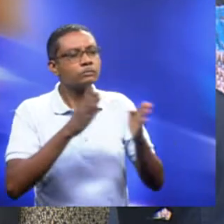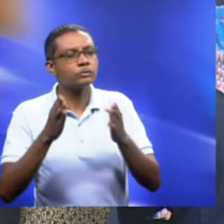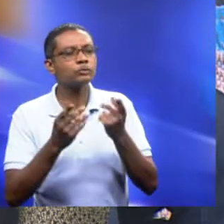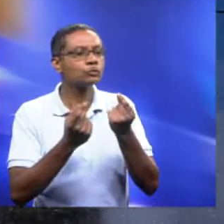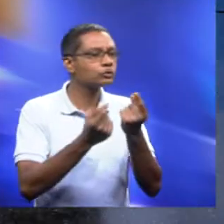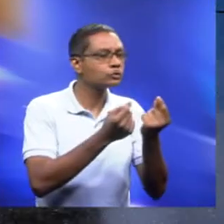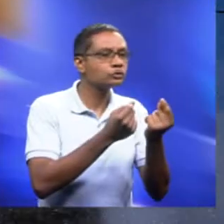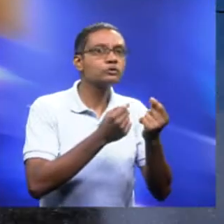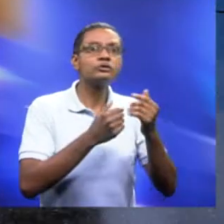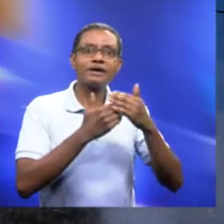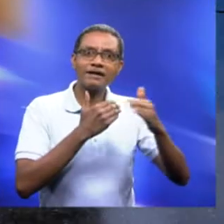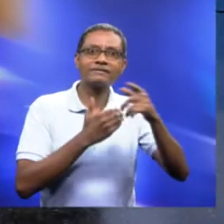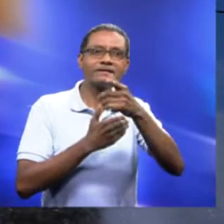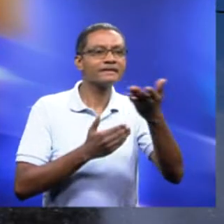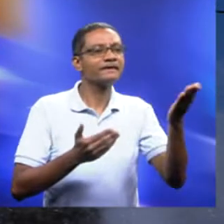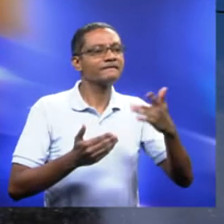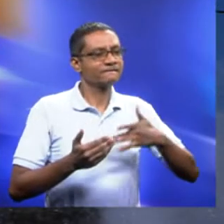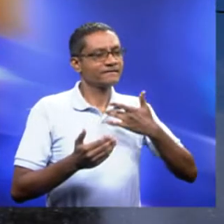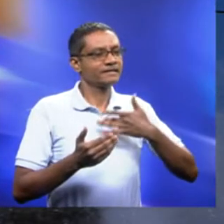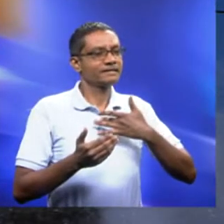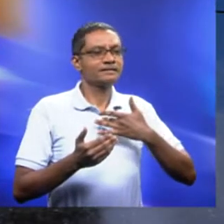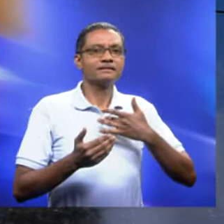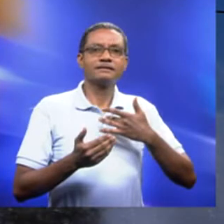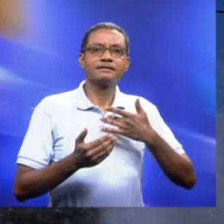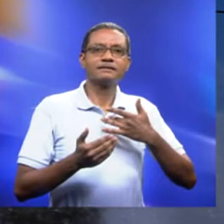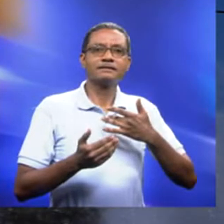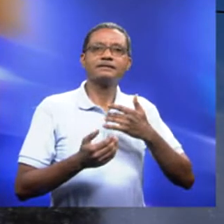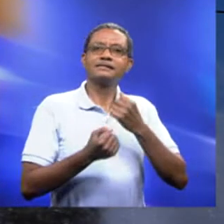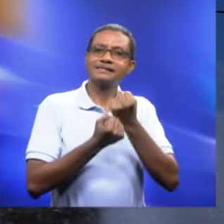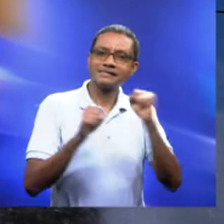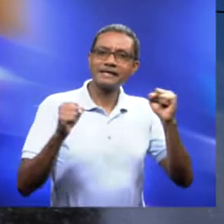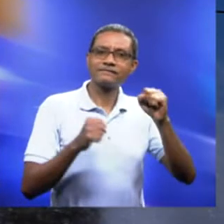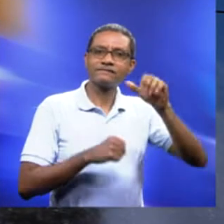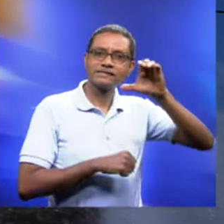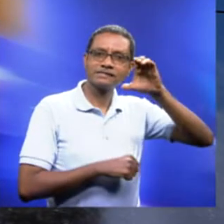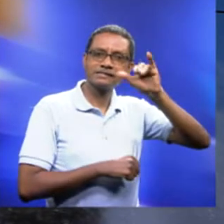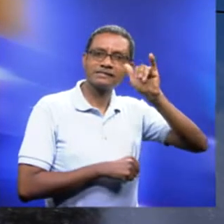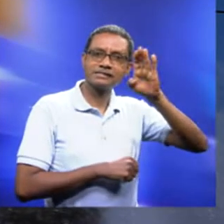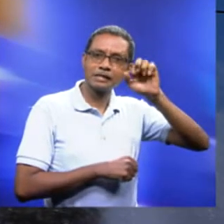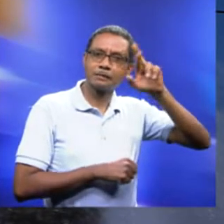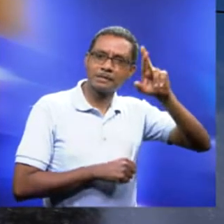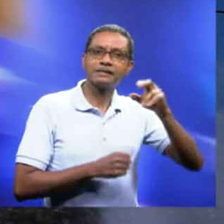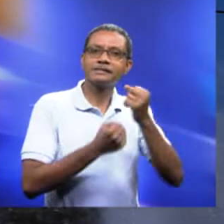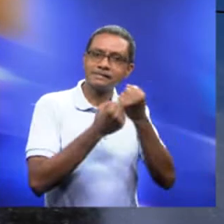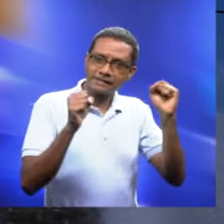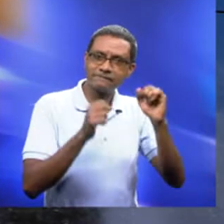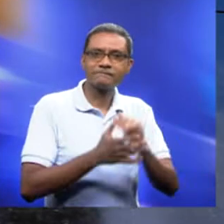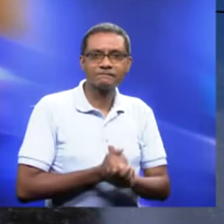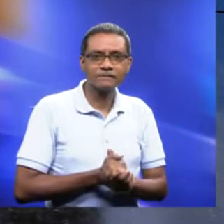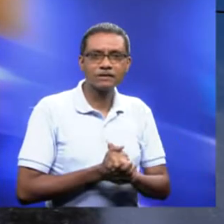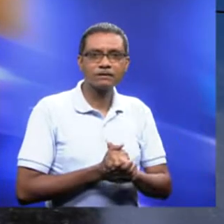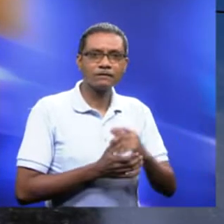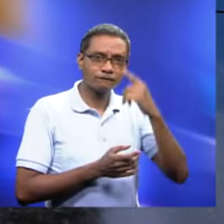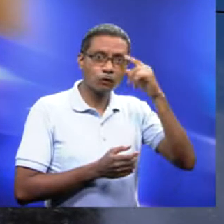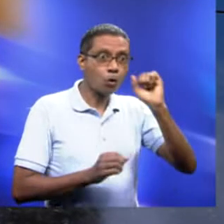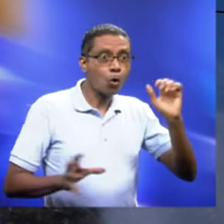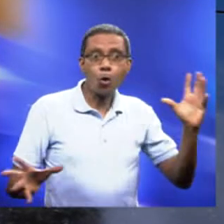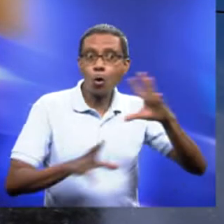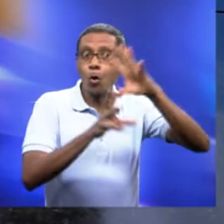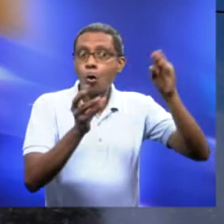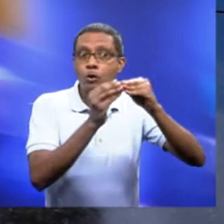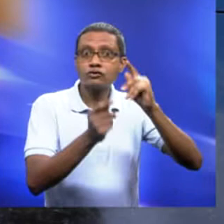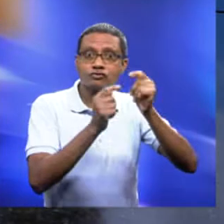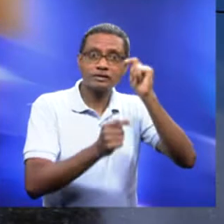the goal of what the TTC CERT would like to achieve within having a safe and secure cyber Trinidad and Tobago. Thank you very